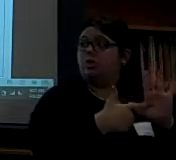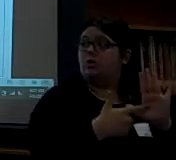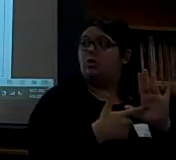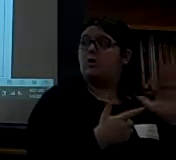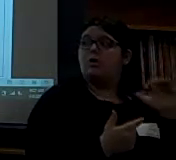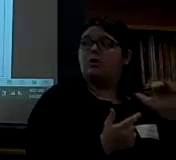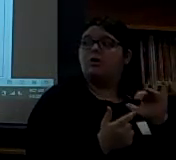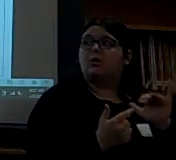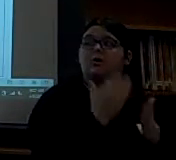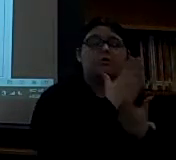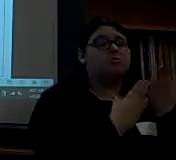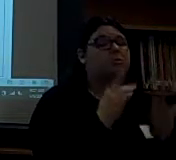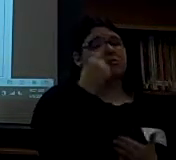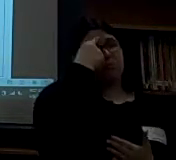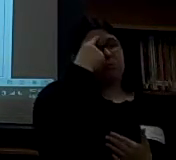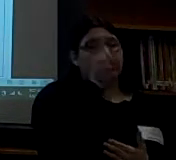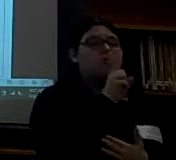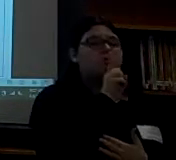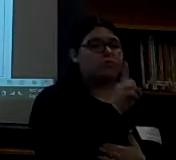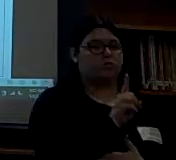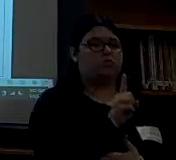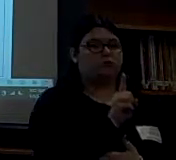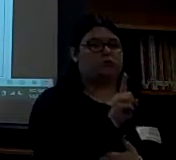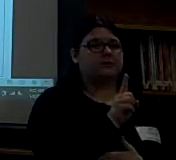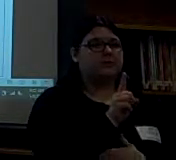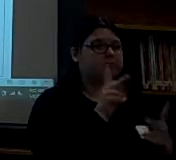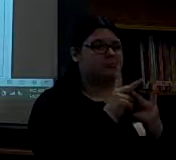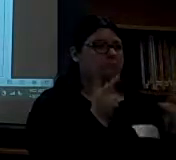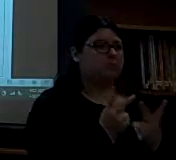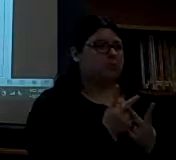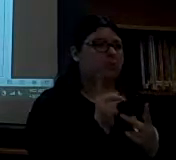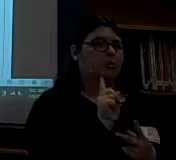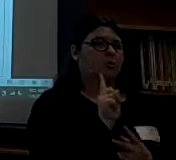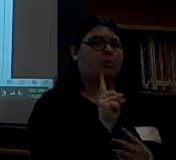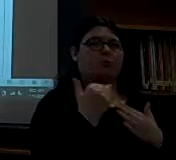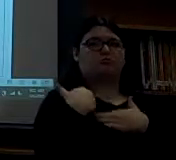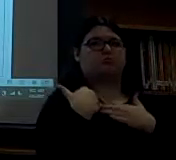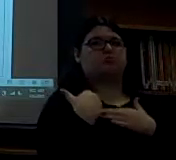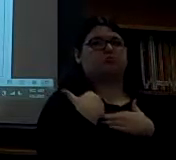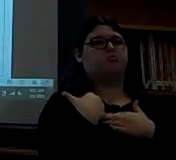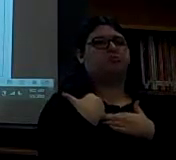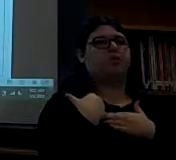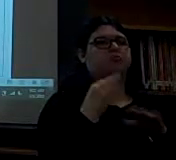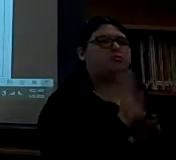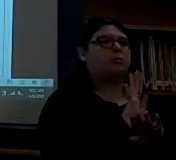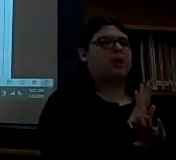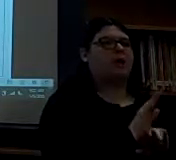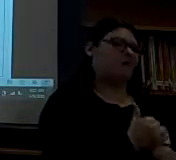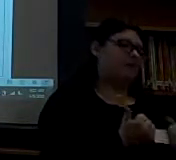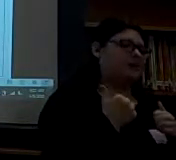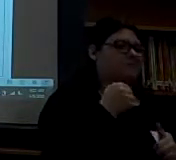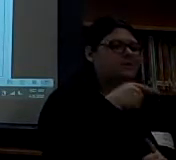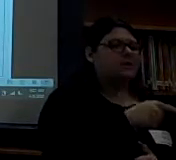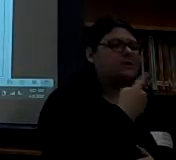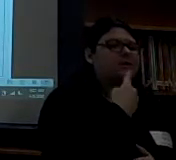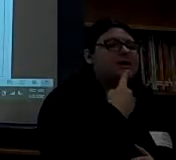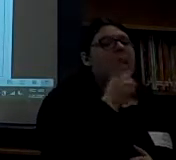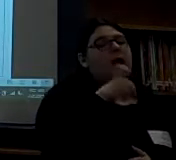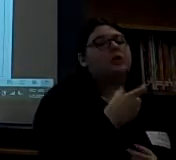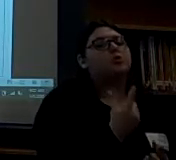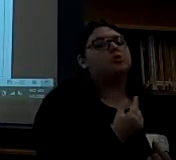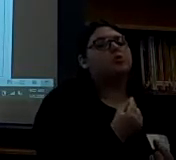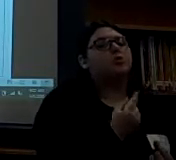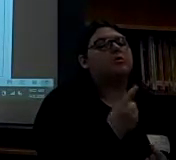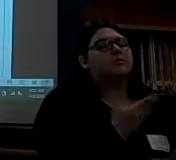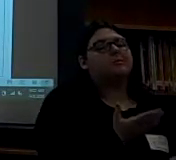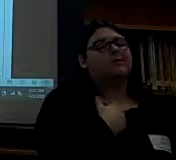So there is a part of our brain that really is the place where responsible behavior lives, where our ability to say, I need to do the thing